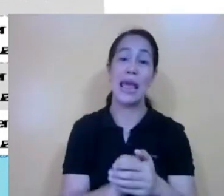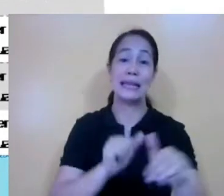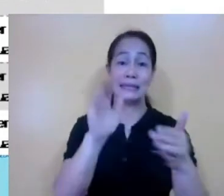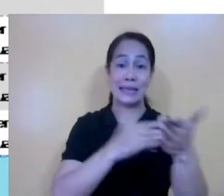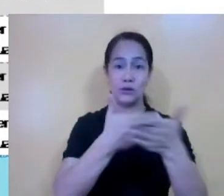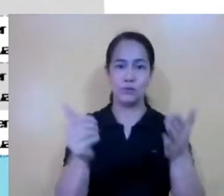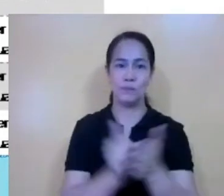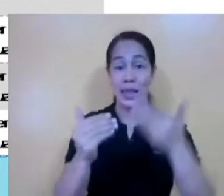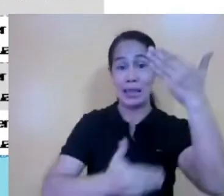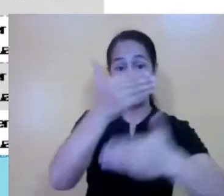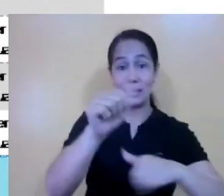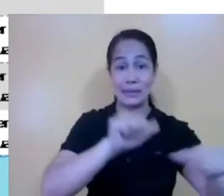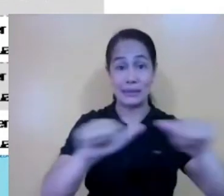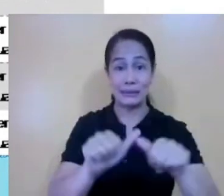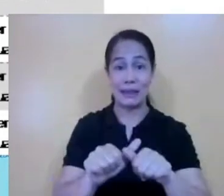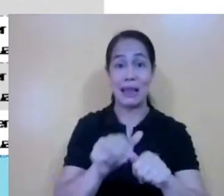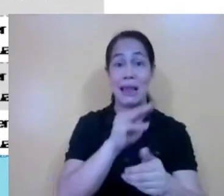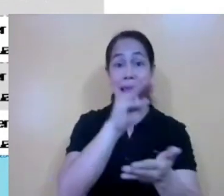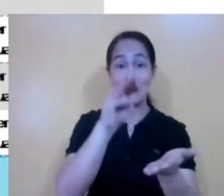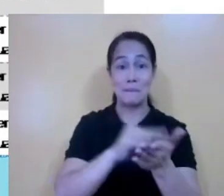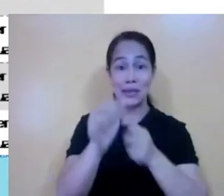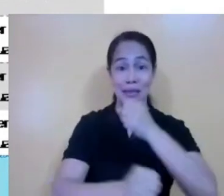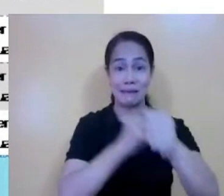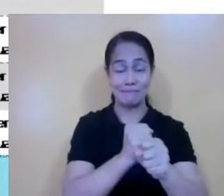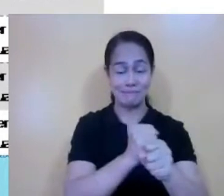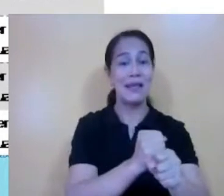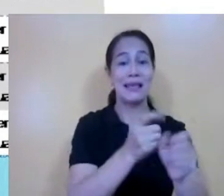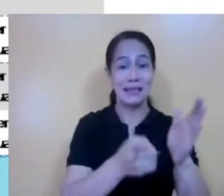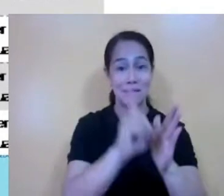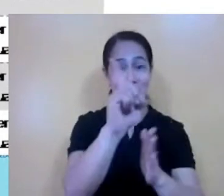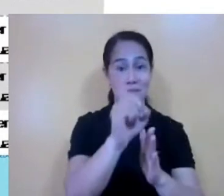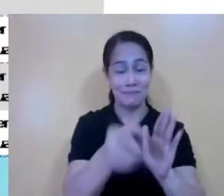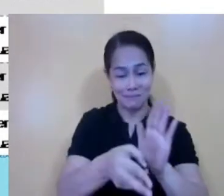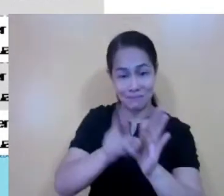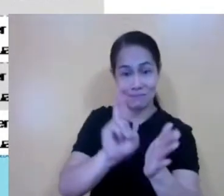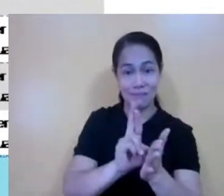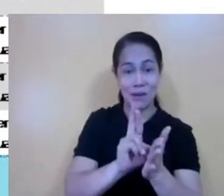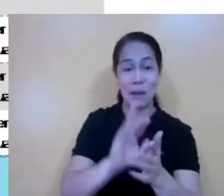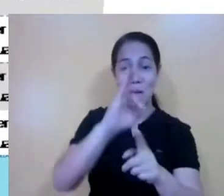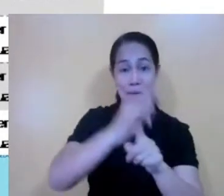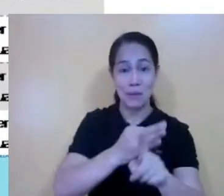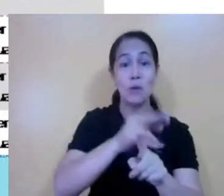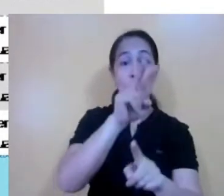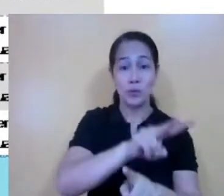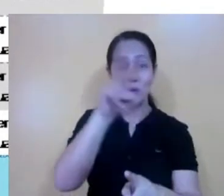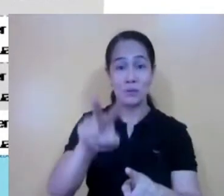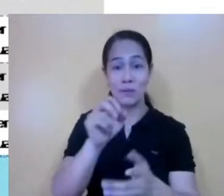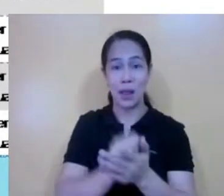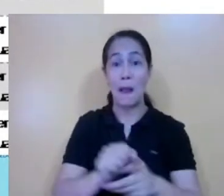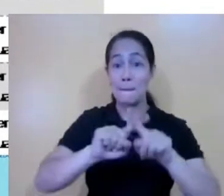activity, mid-year review with development planning. Originally, it was set for Feb 2022, but now we adjusted